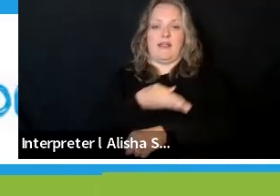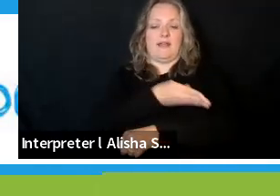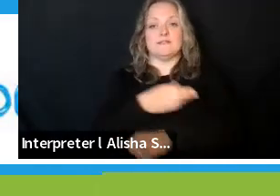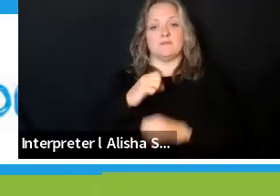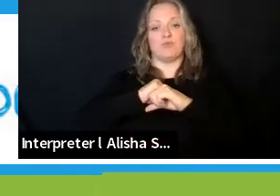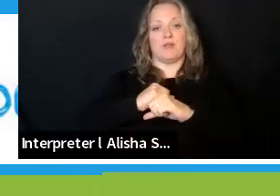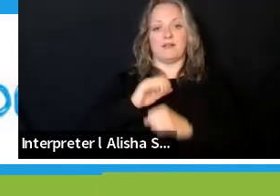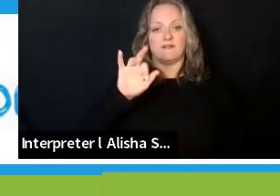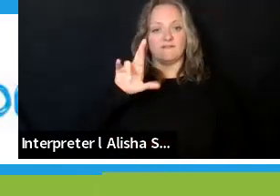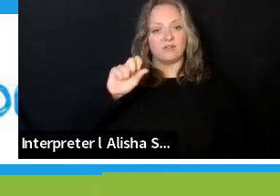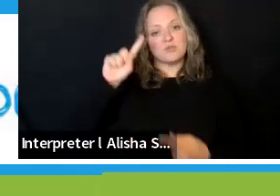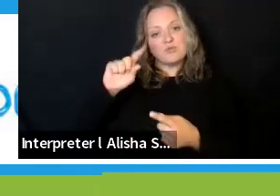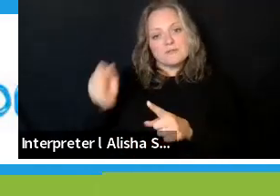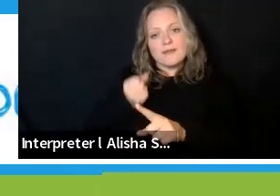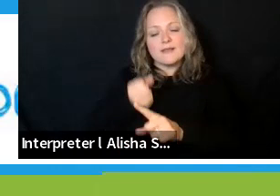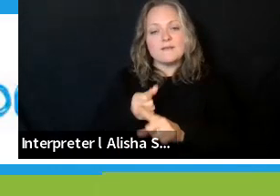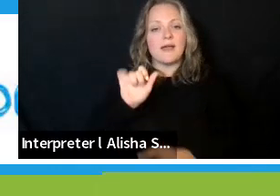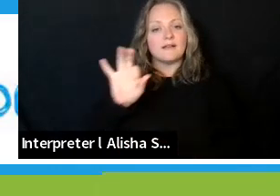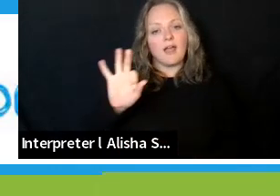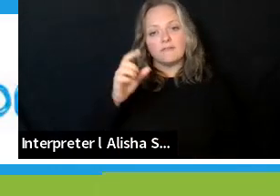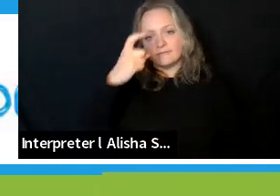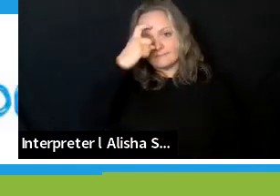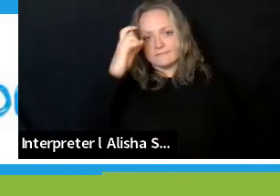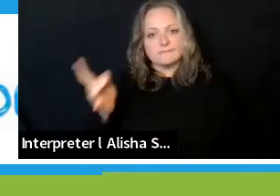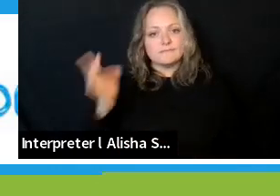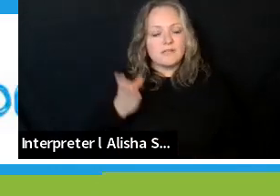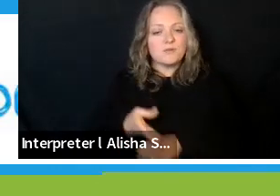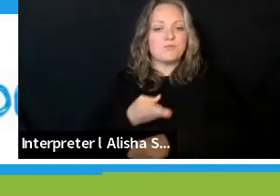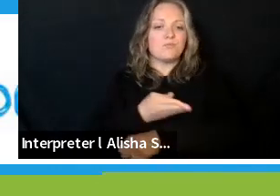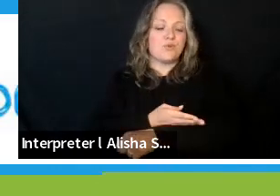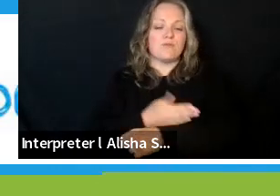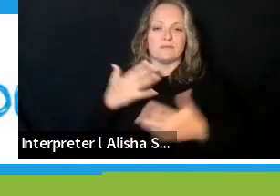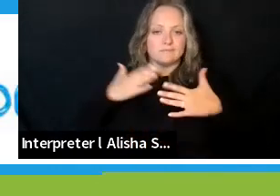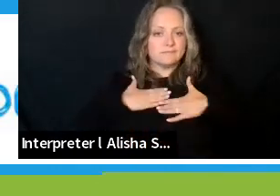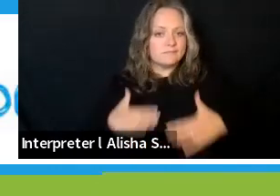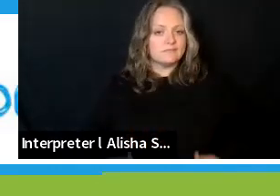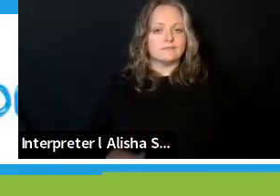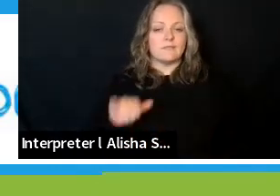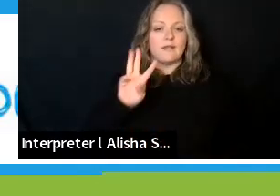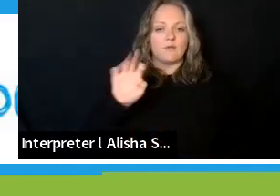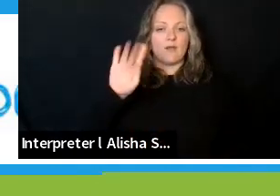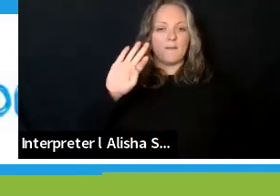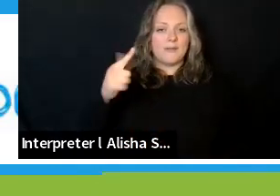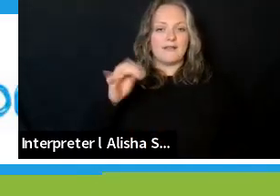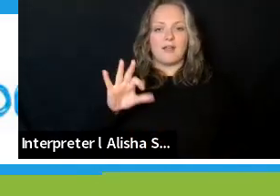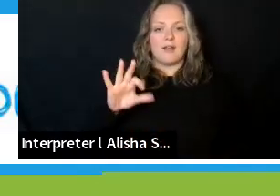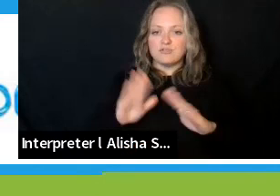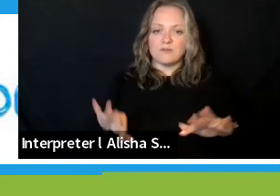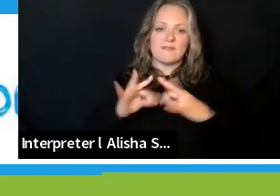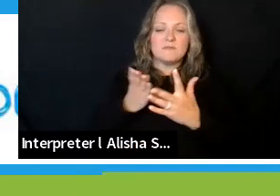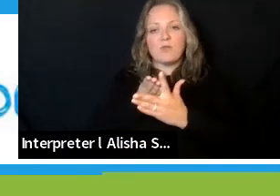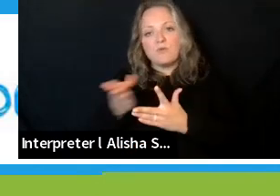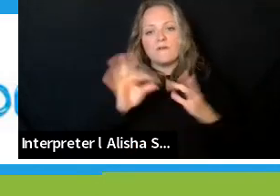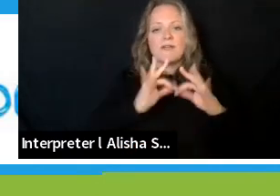that reduce the impact of adversity and increase the well-being of children and families through family, community, and state